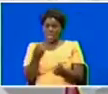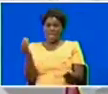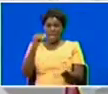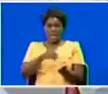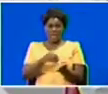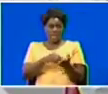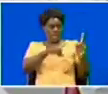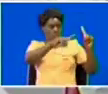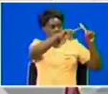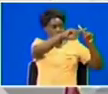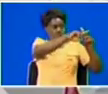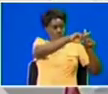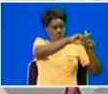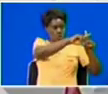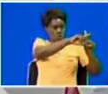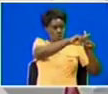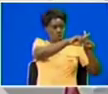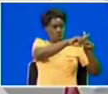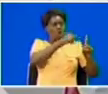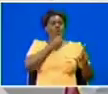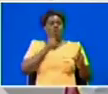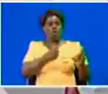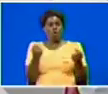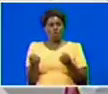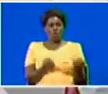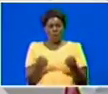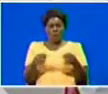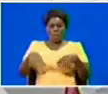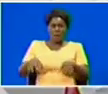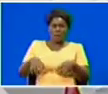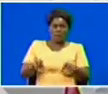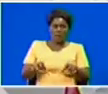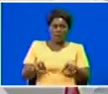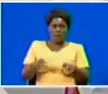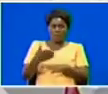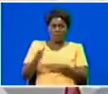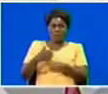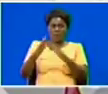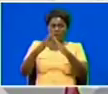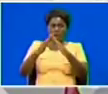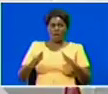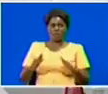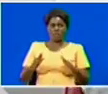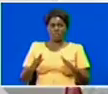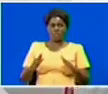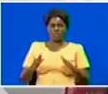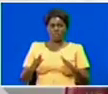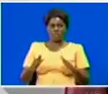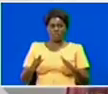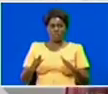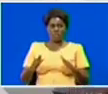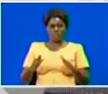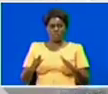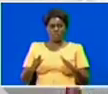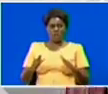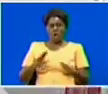total, my old car, my wife has a motorbike, we live in a rented house, everything's about 4 million shillings. Okay. But that's everything